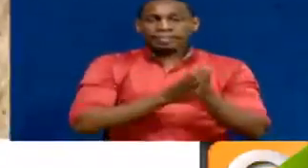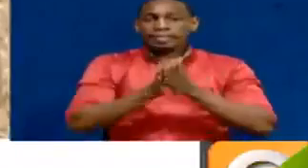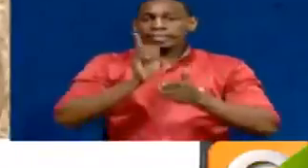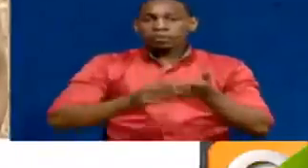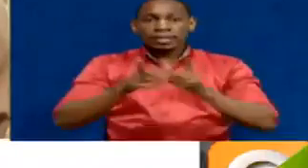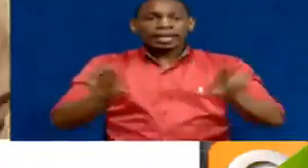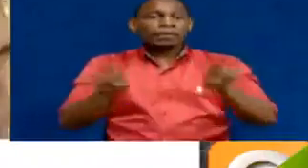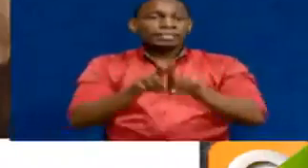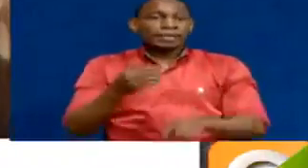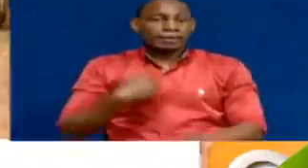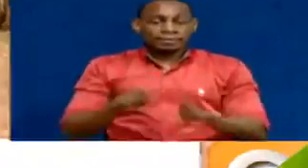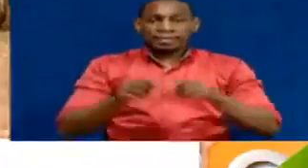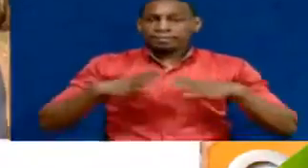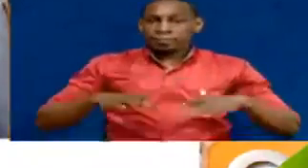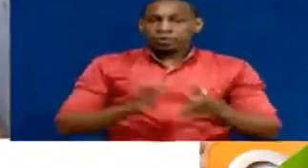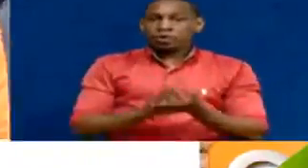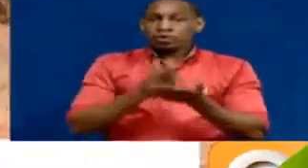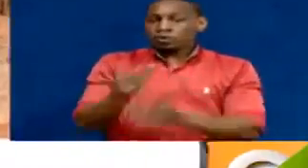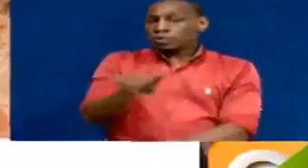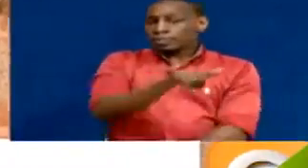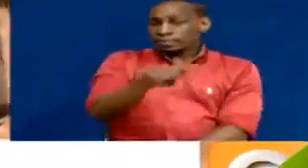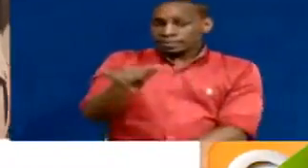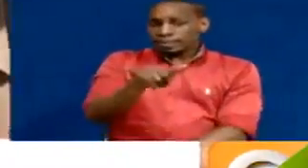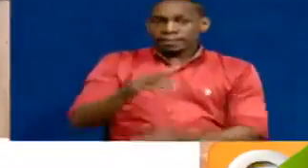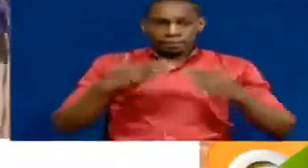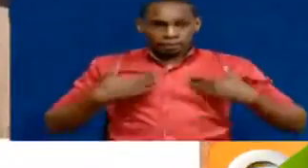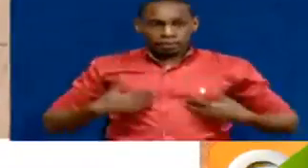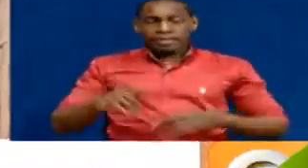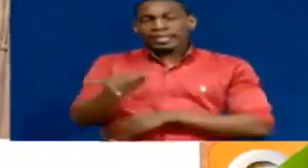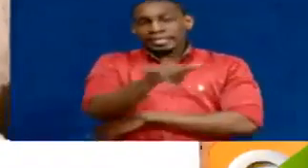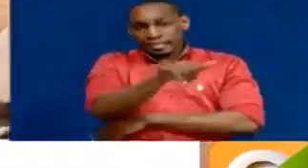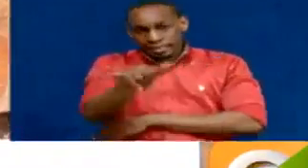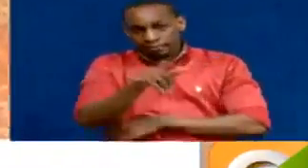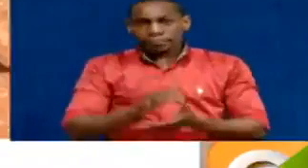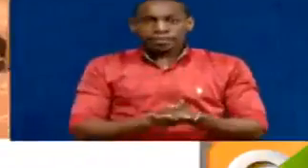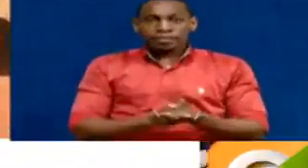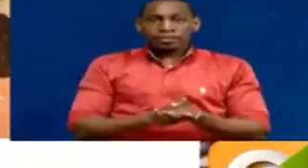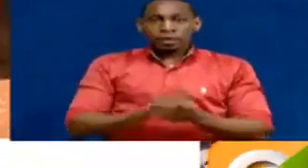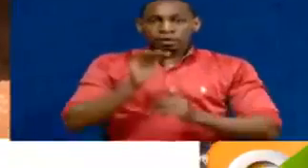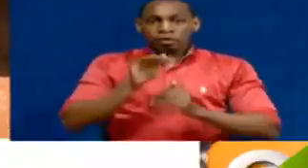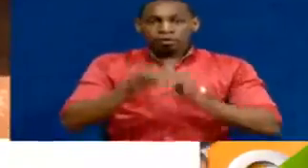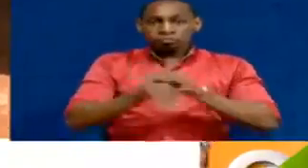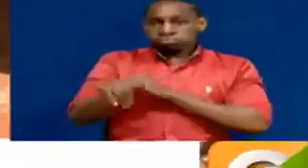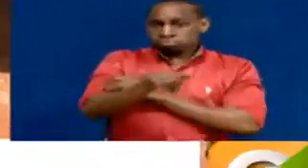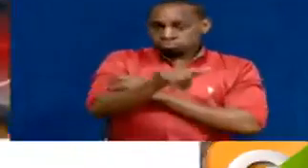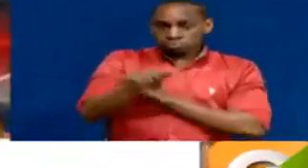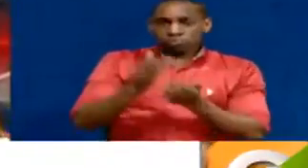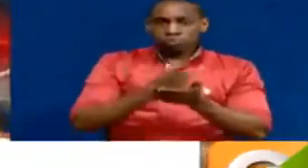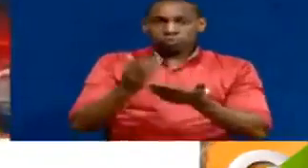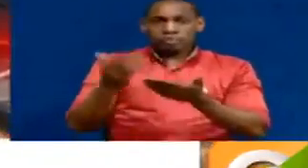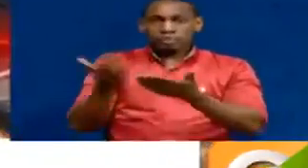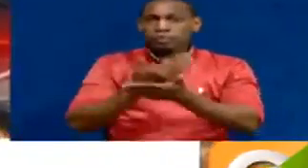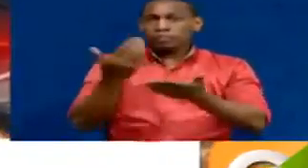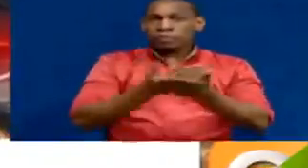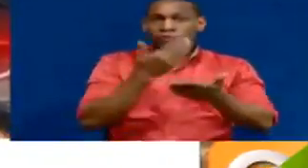same language, and their people have a striking resemblance in physical appearance. All those similarities are now slowly being